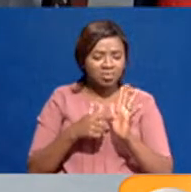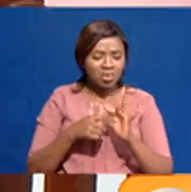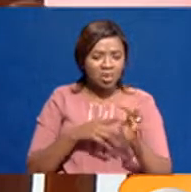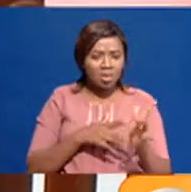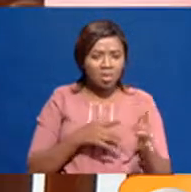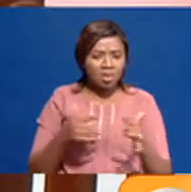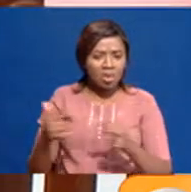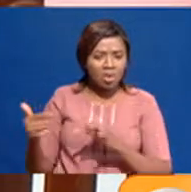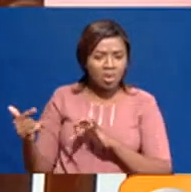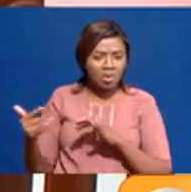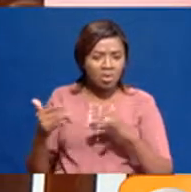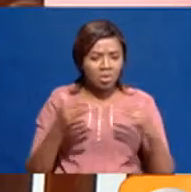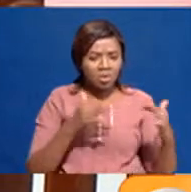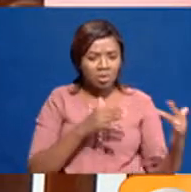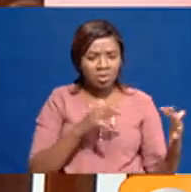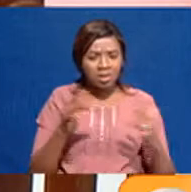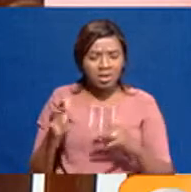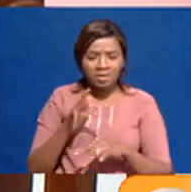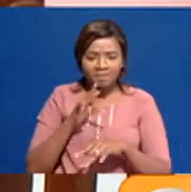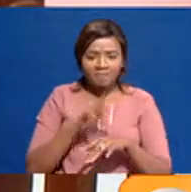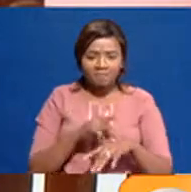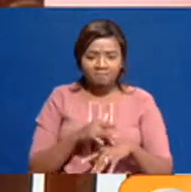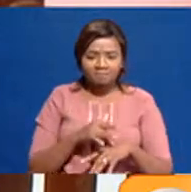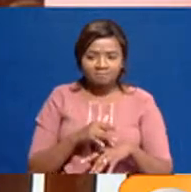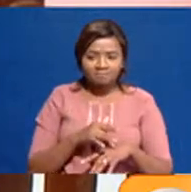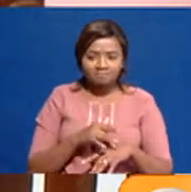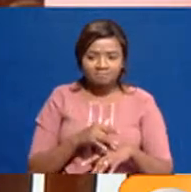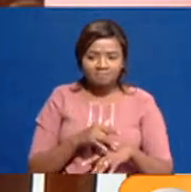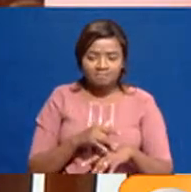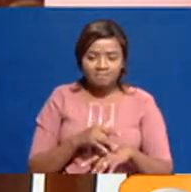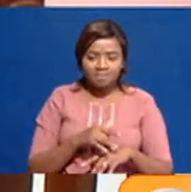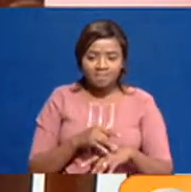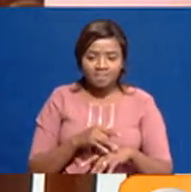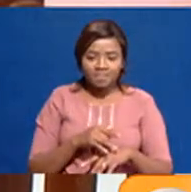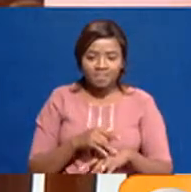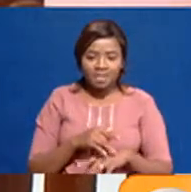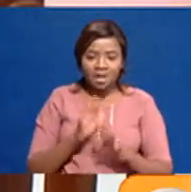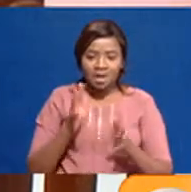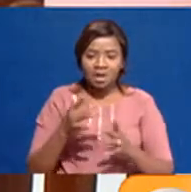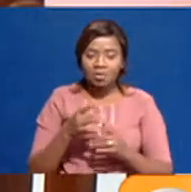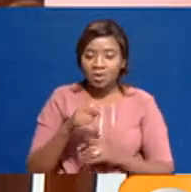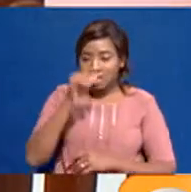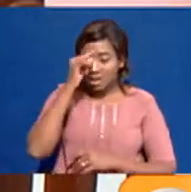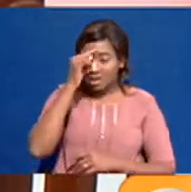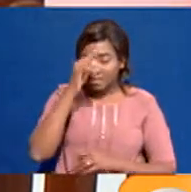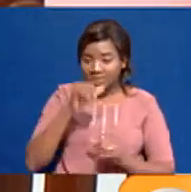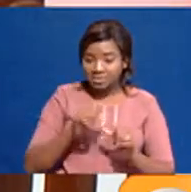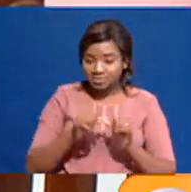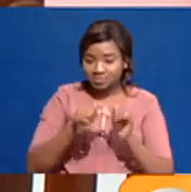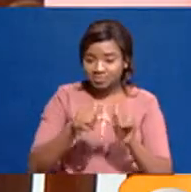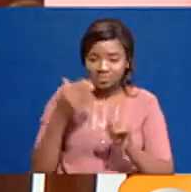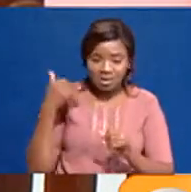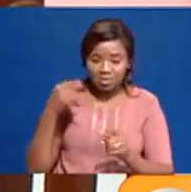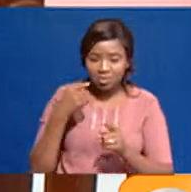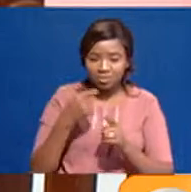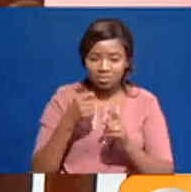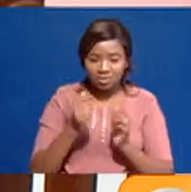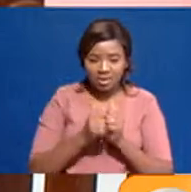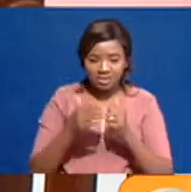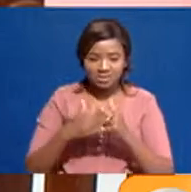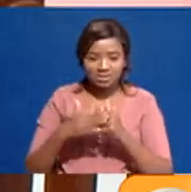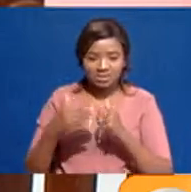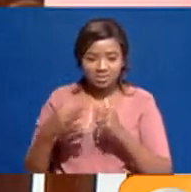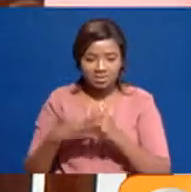a threat of government survival. Cold War until 1980, remember? Right, I remember. And the whole